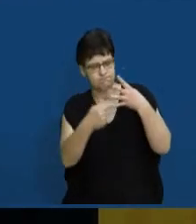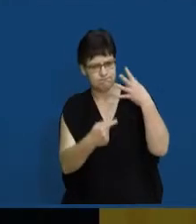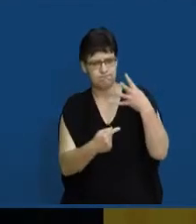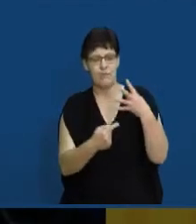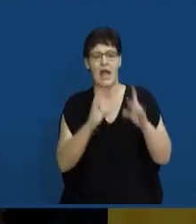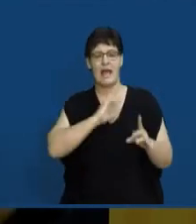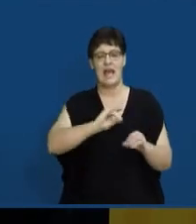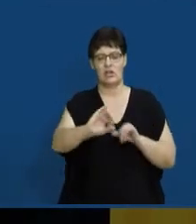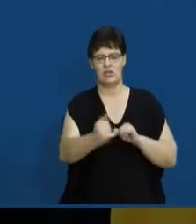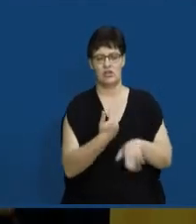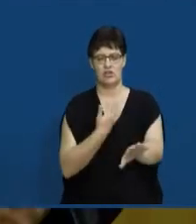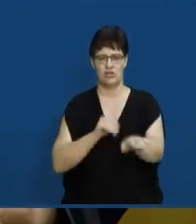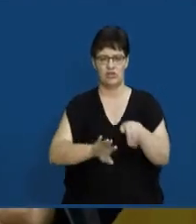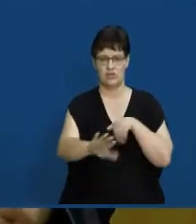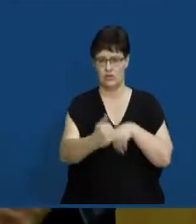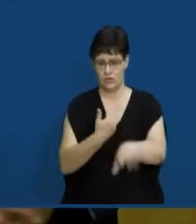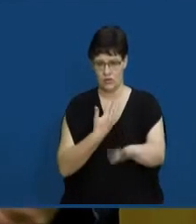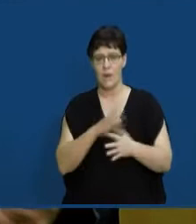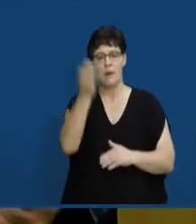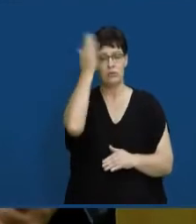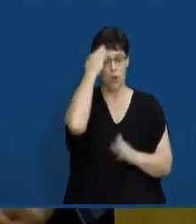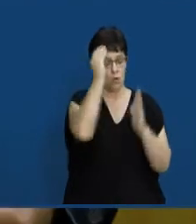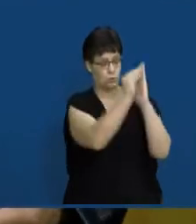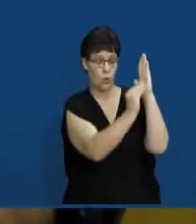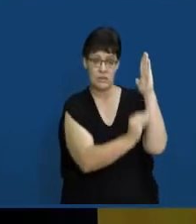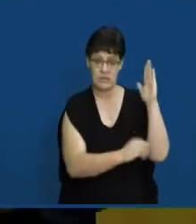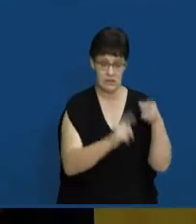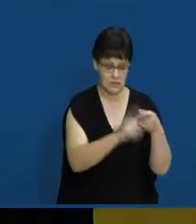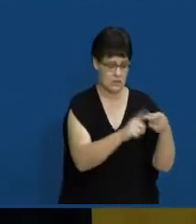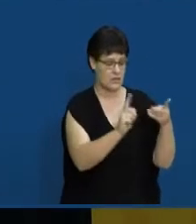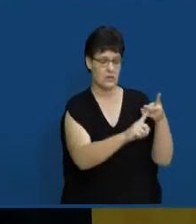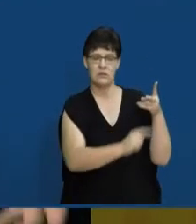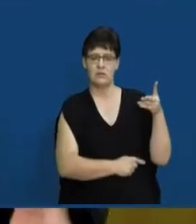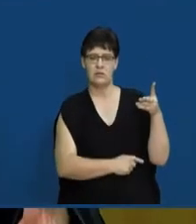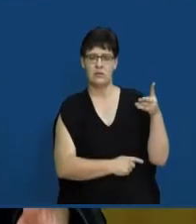statement. In other words, you need to know the notes to the cash flow statement, you need to know the